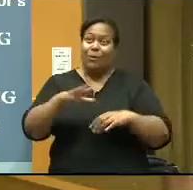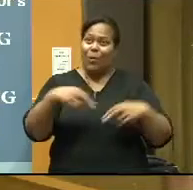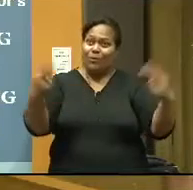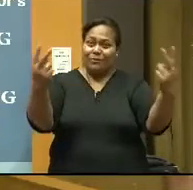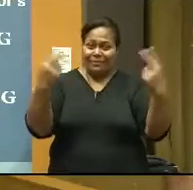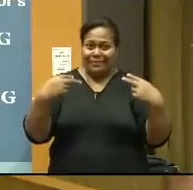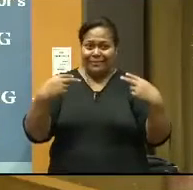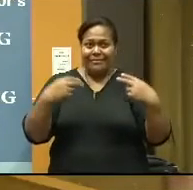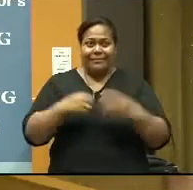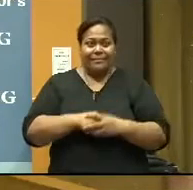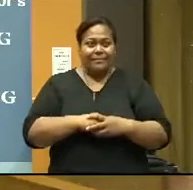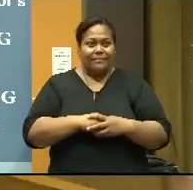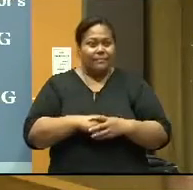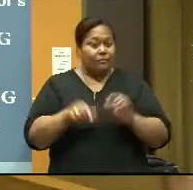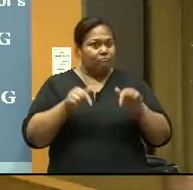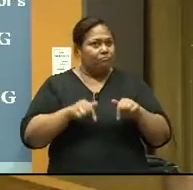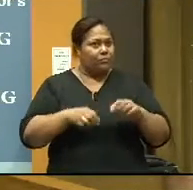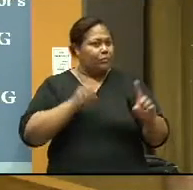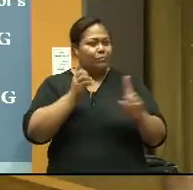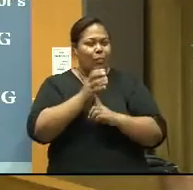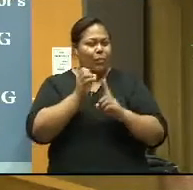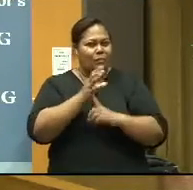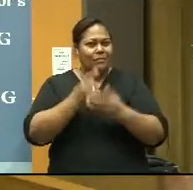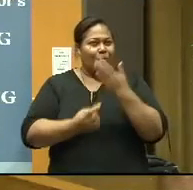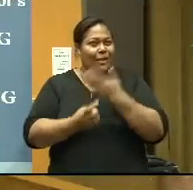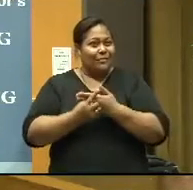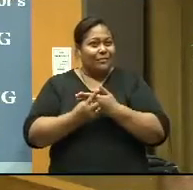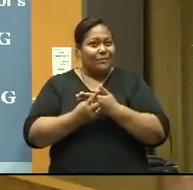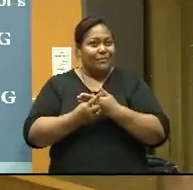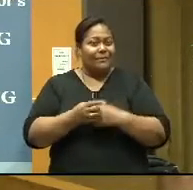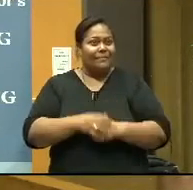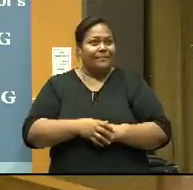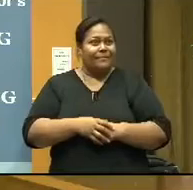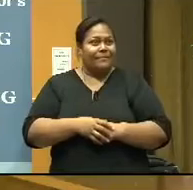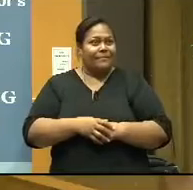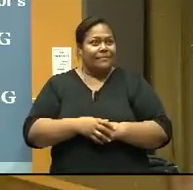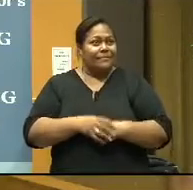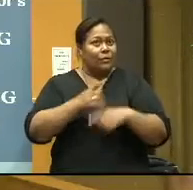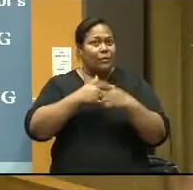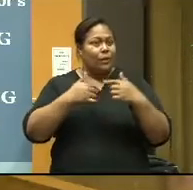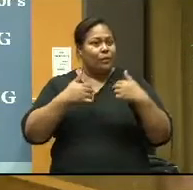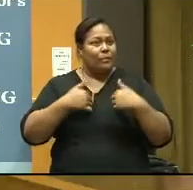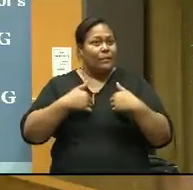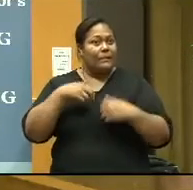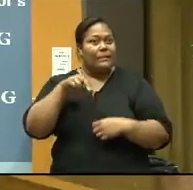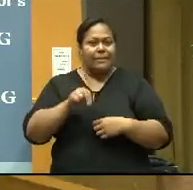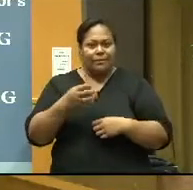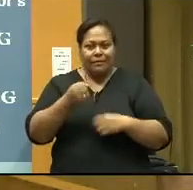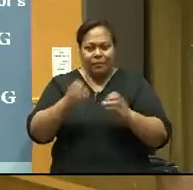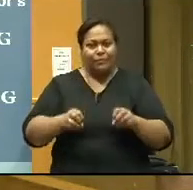watching. This is an important occasion, and we need to have